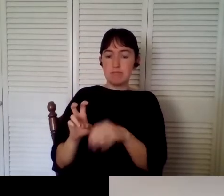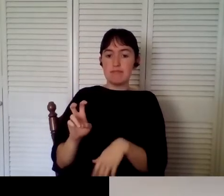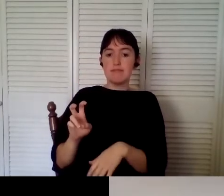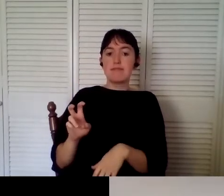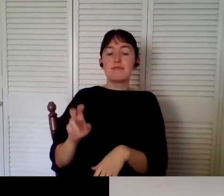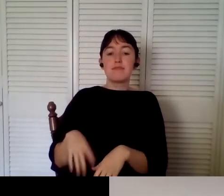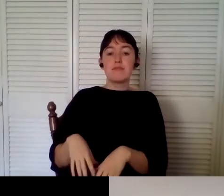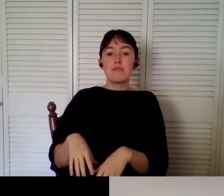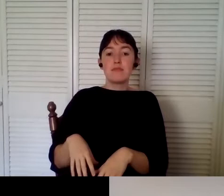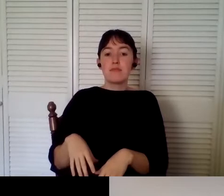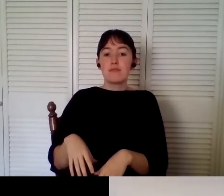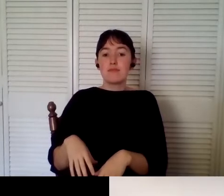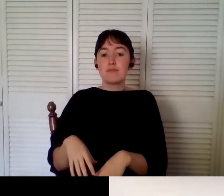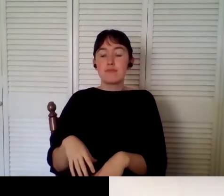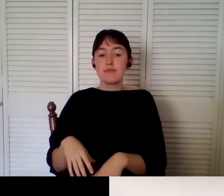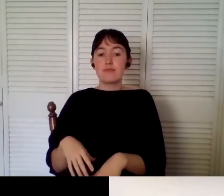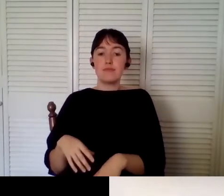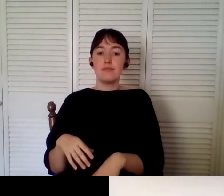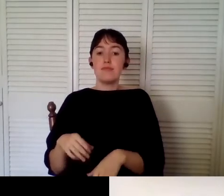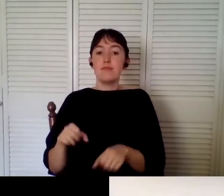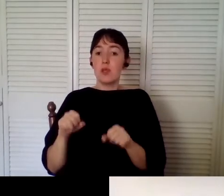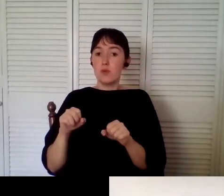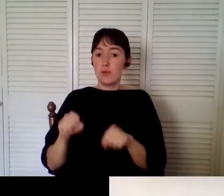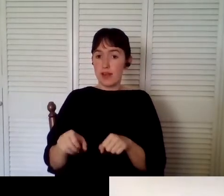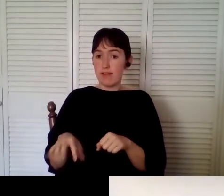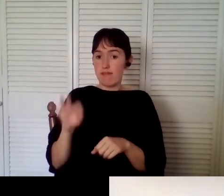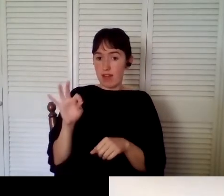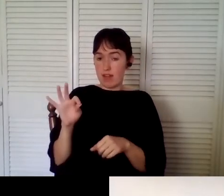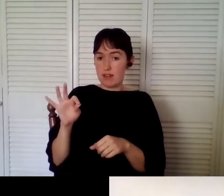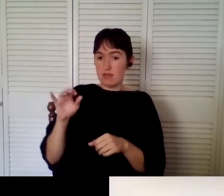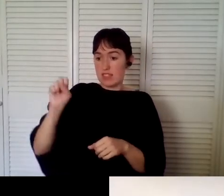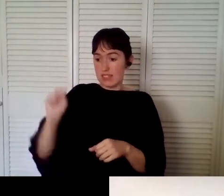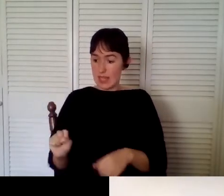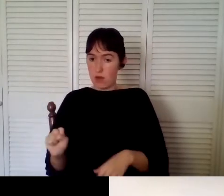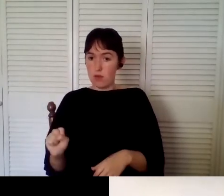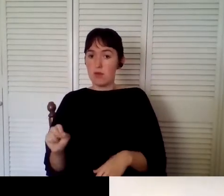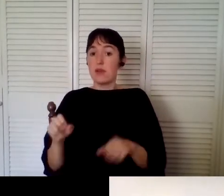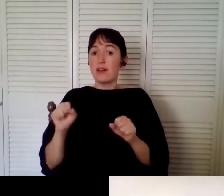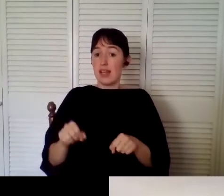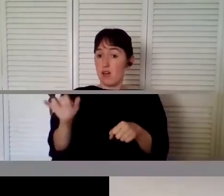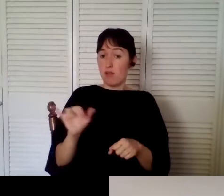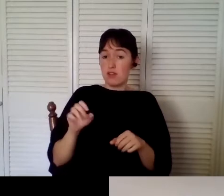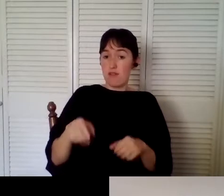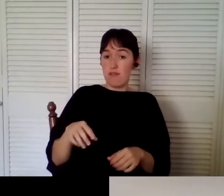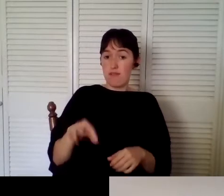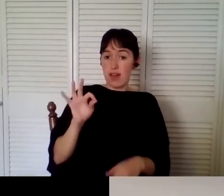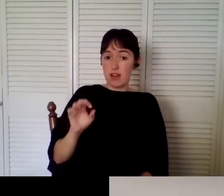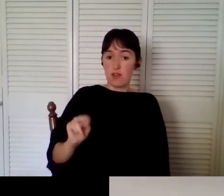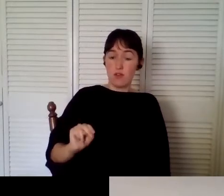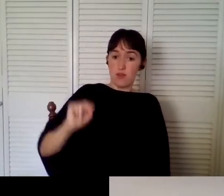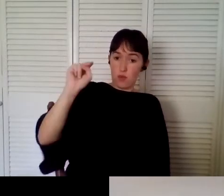there's been some evidence of 2-finger atlatls as far north as Alaska as well. Alaska or Arctic Circle